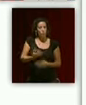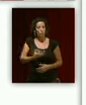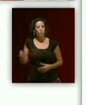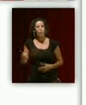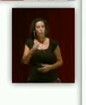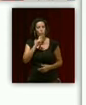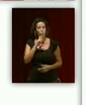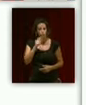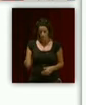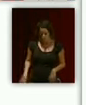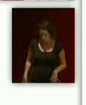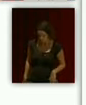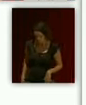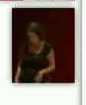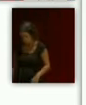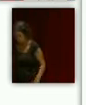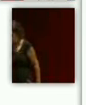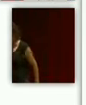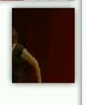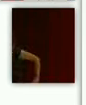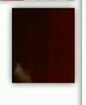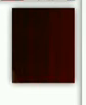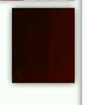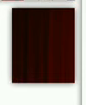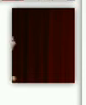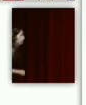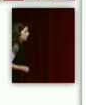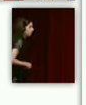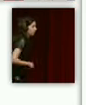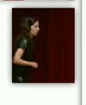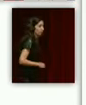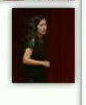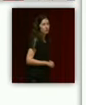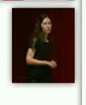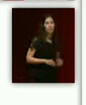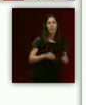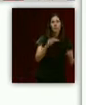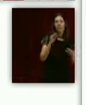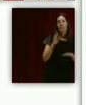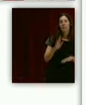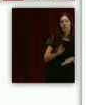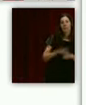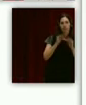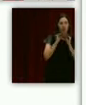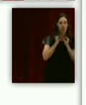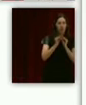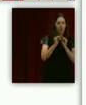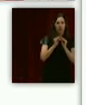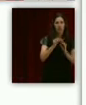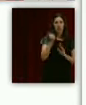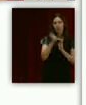can limit the development of these systems in terms of adequacy.